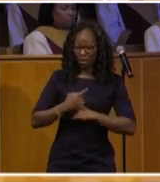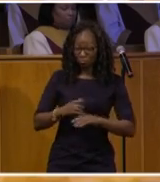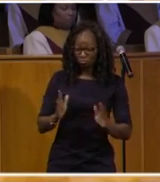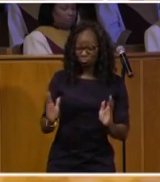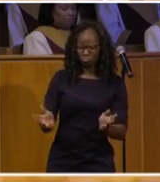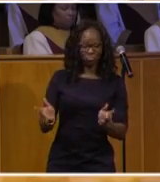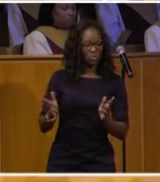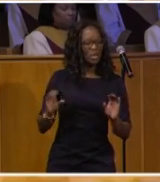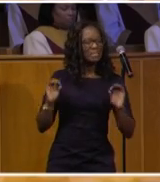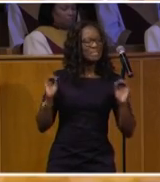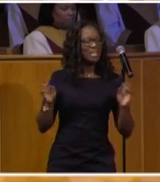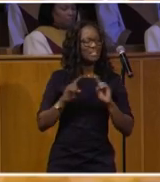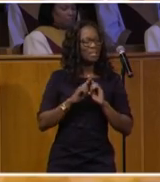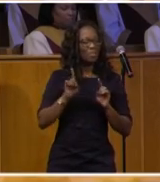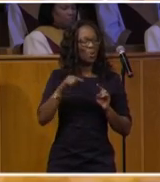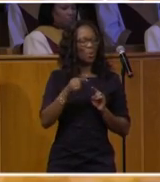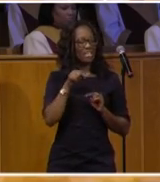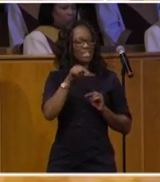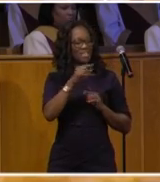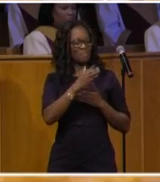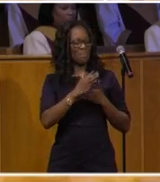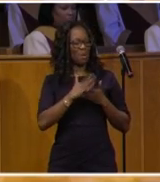on nothing but this section